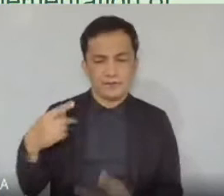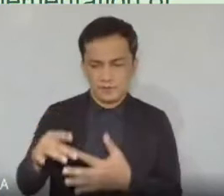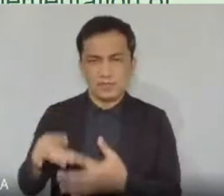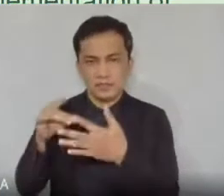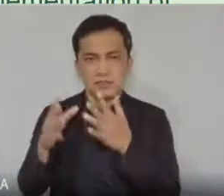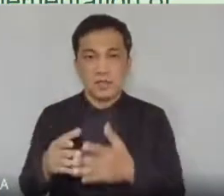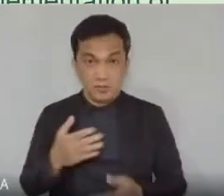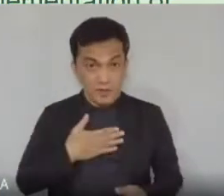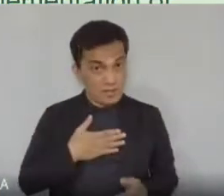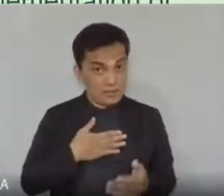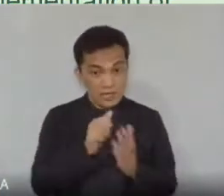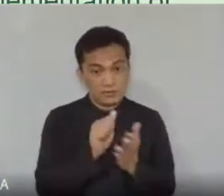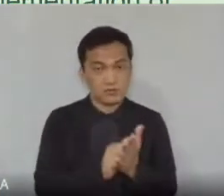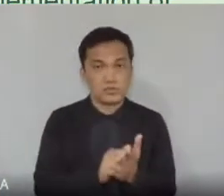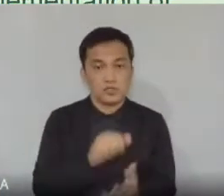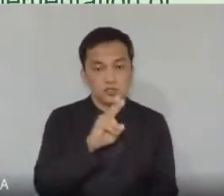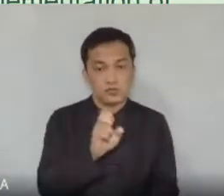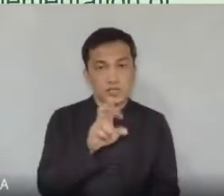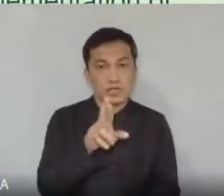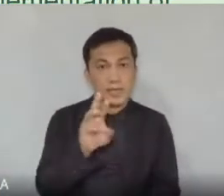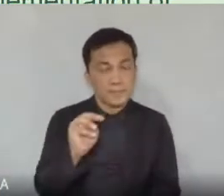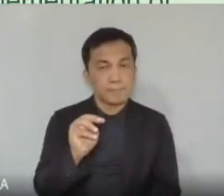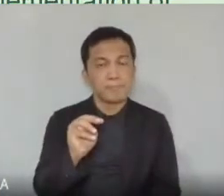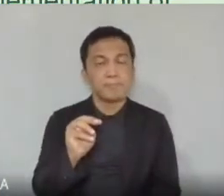allocate the time with us on a